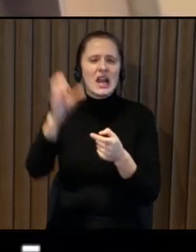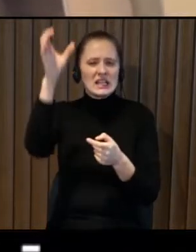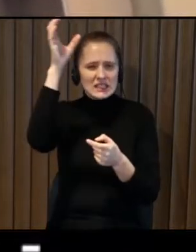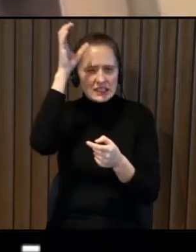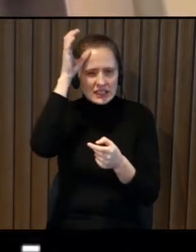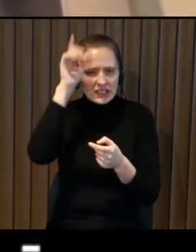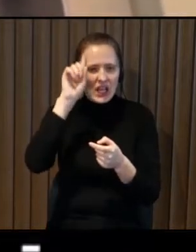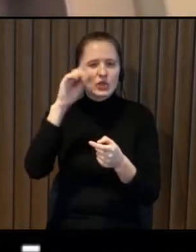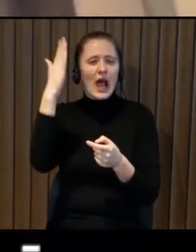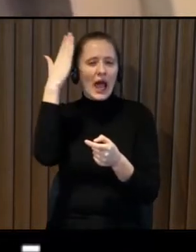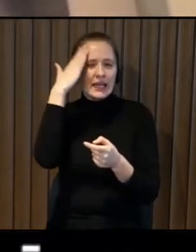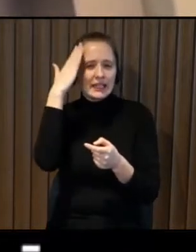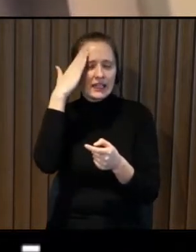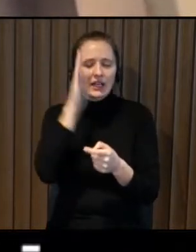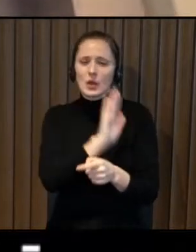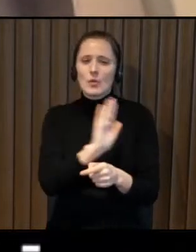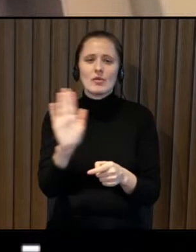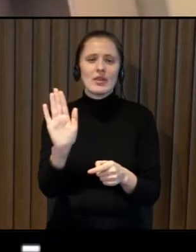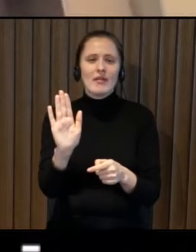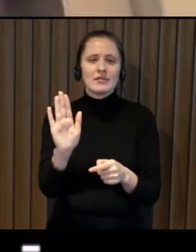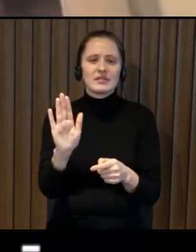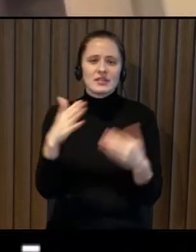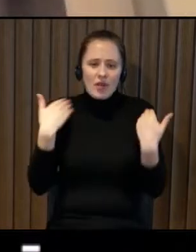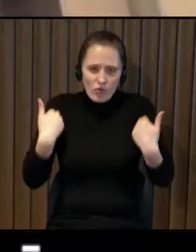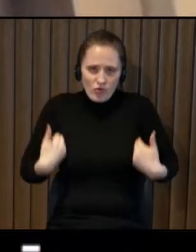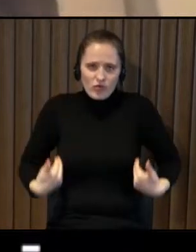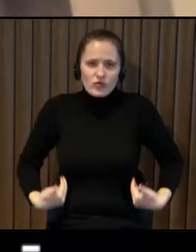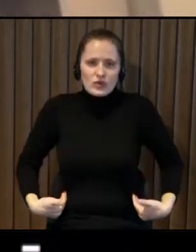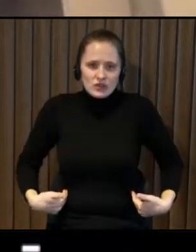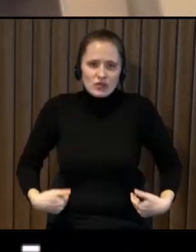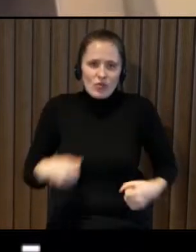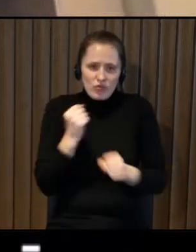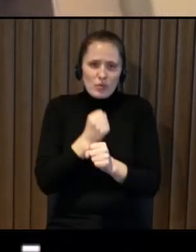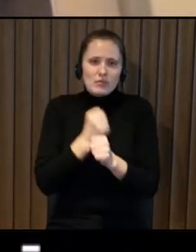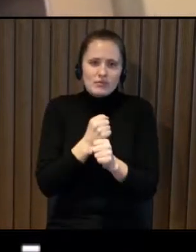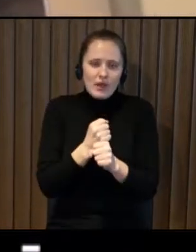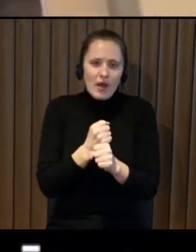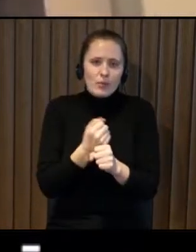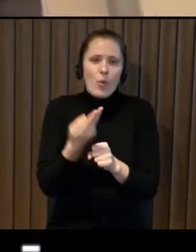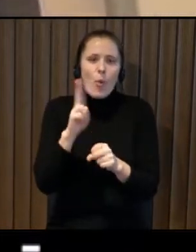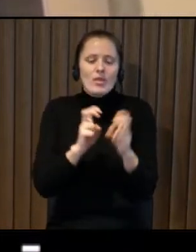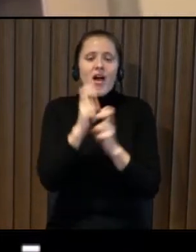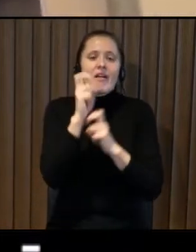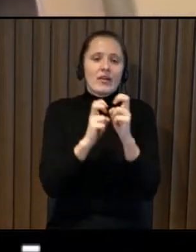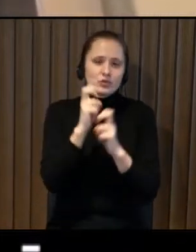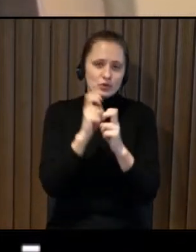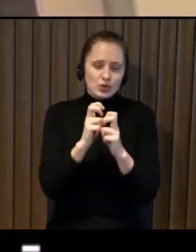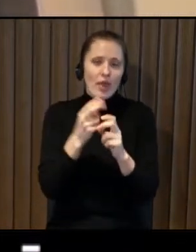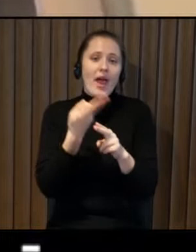are more connected with intellect and intellectual knowledge, not with physical